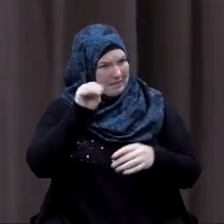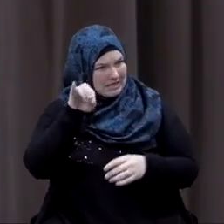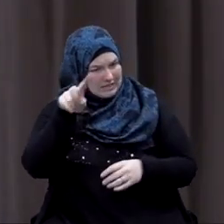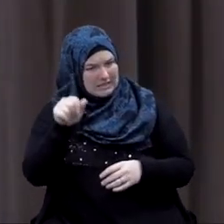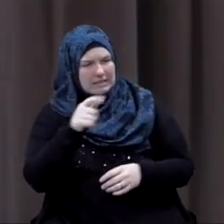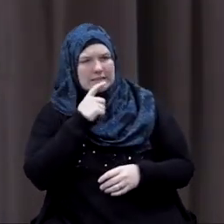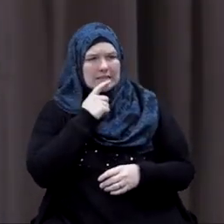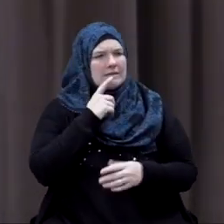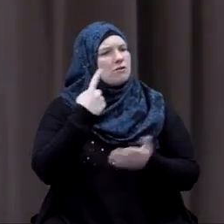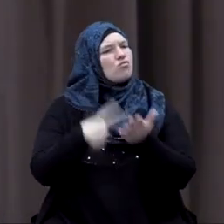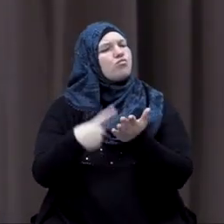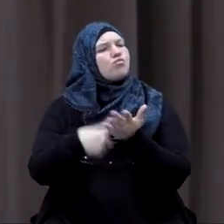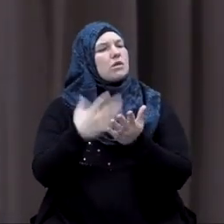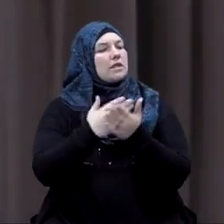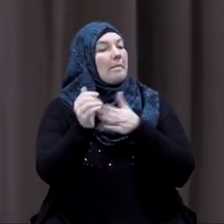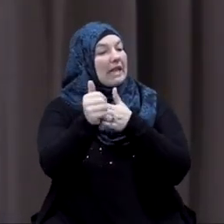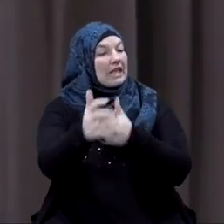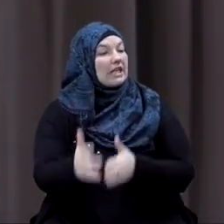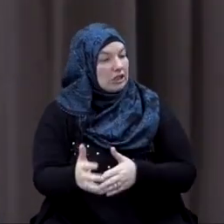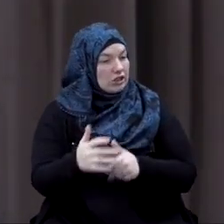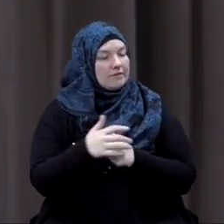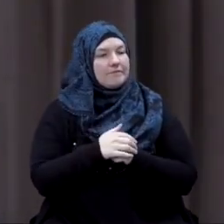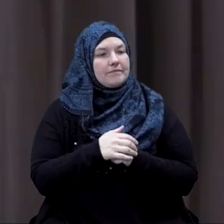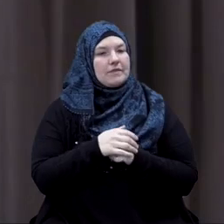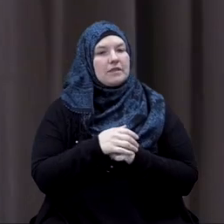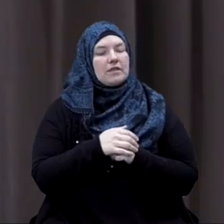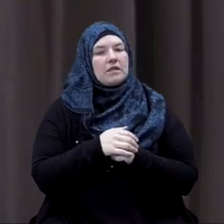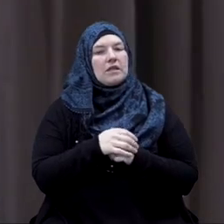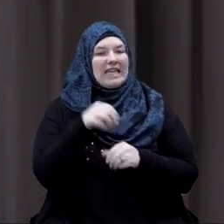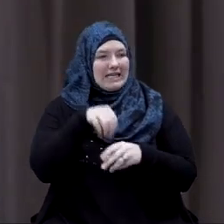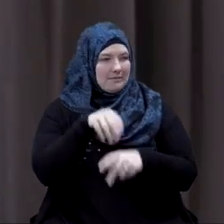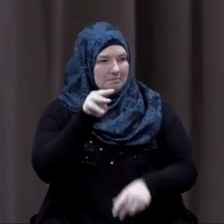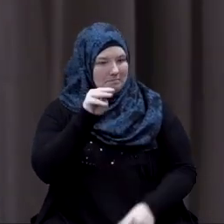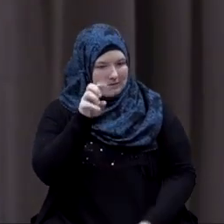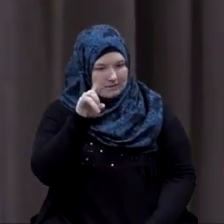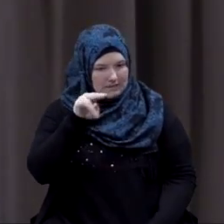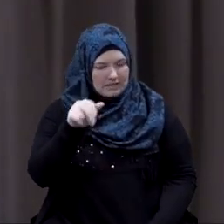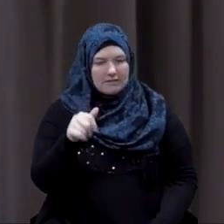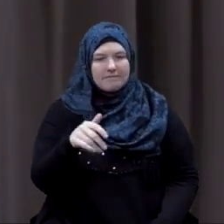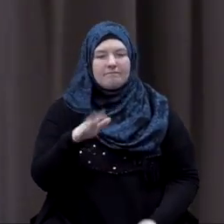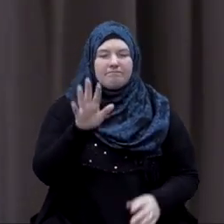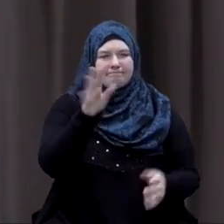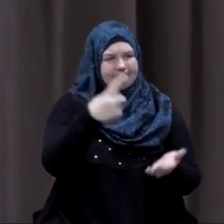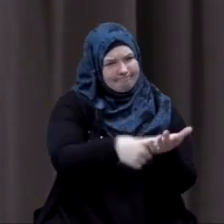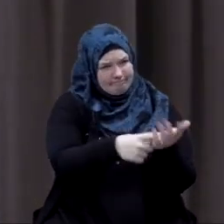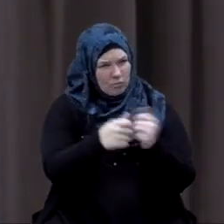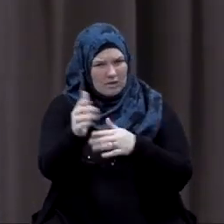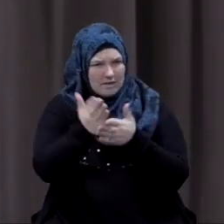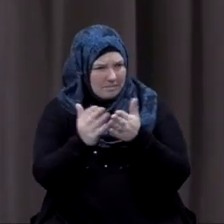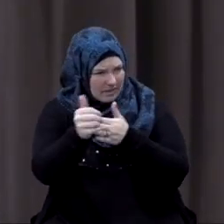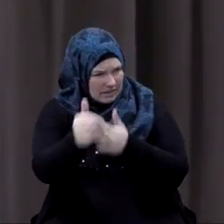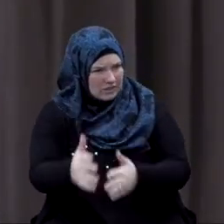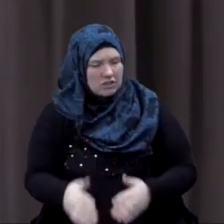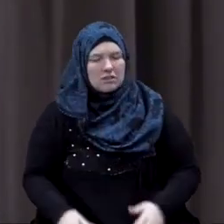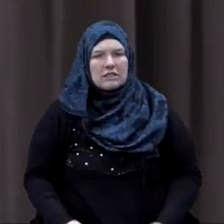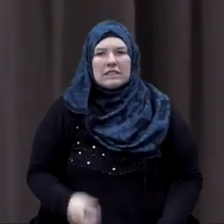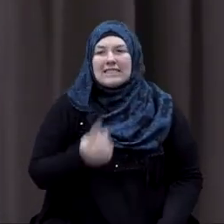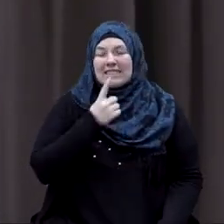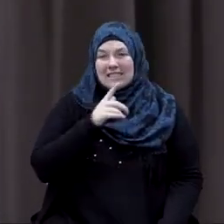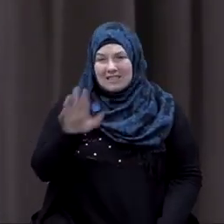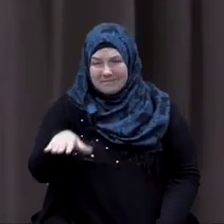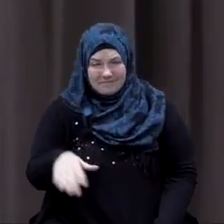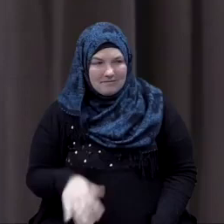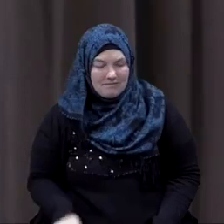of the leaders of Al-Ansar Al-Muhajirin, Sa'd ibn Mu'adh and others, and he told them, I